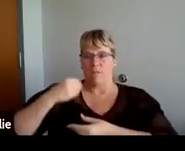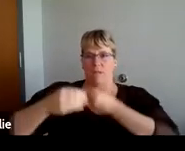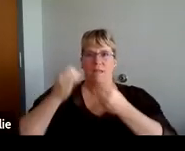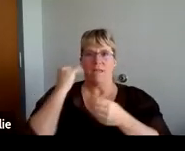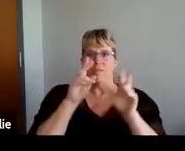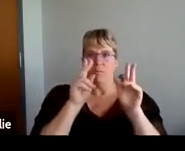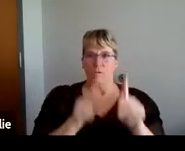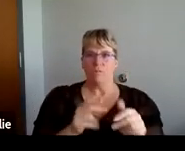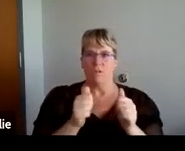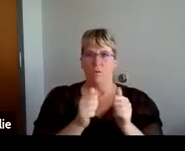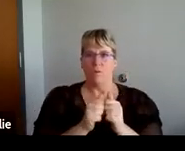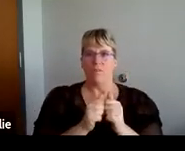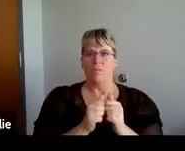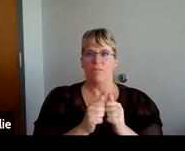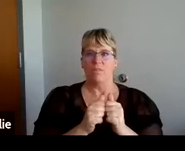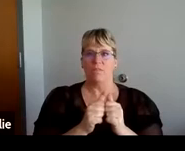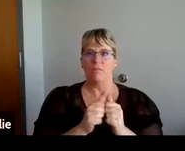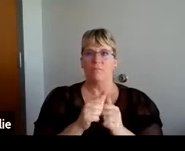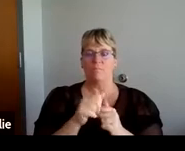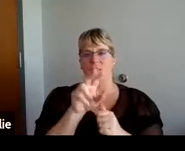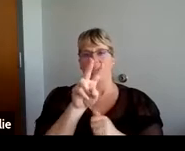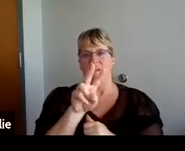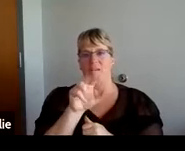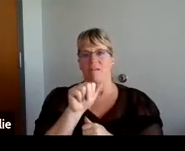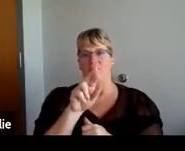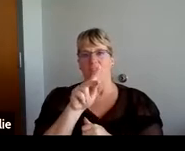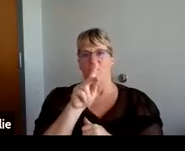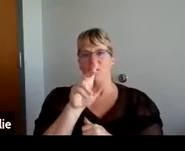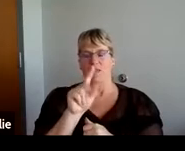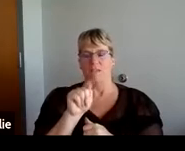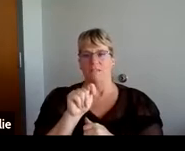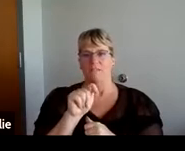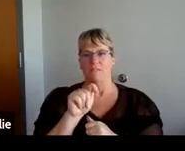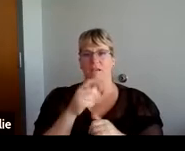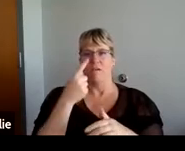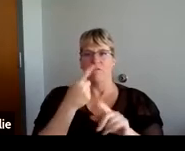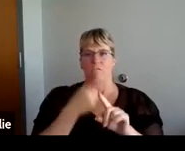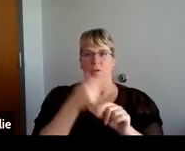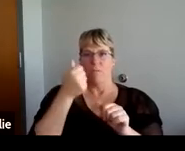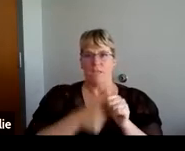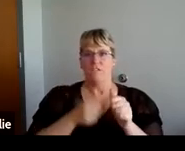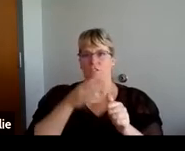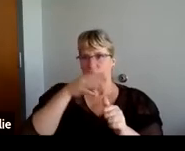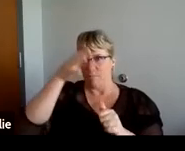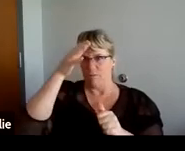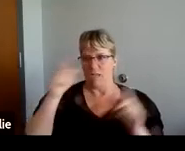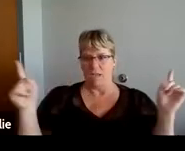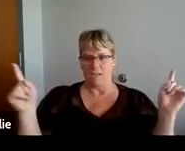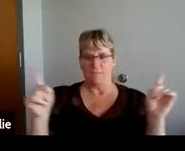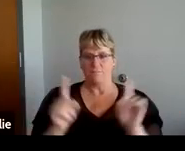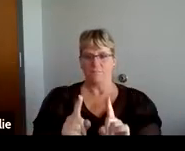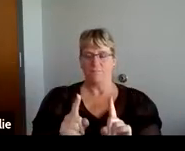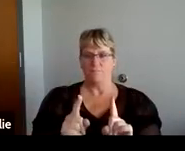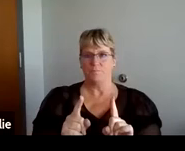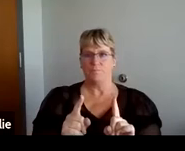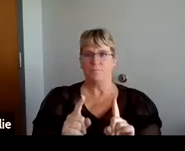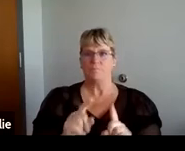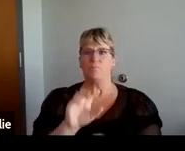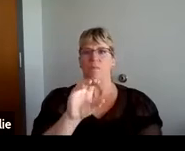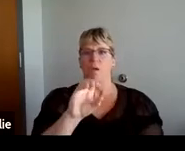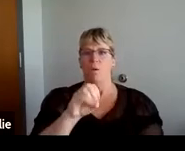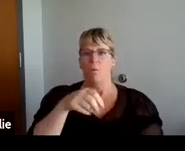a certain variant, a certain genetic profile coming from each parent, in this case, the gene is the